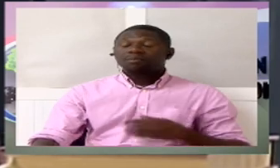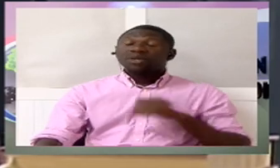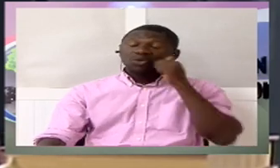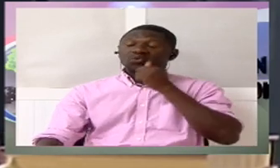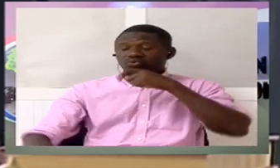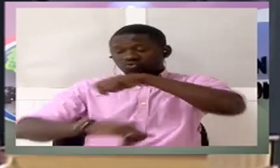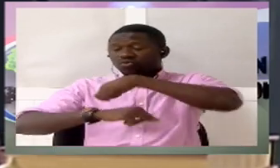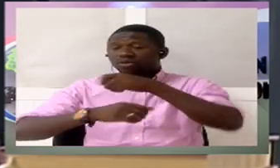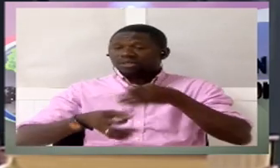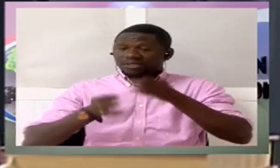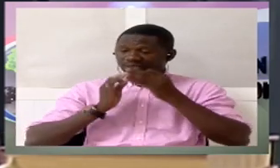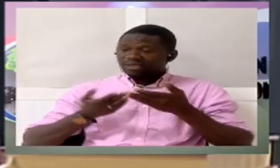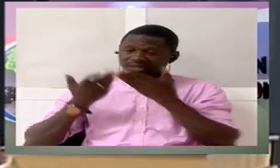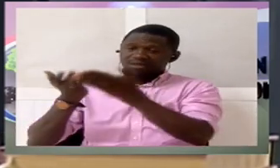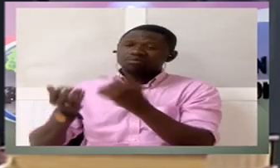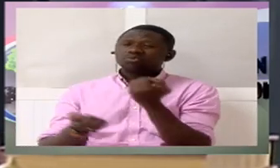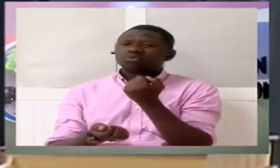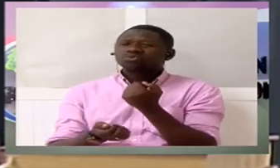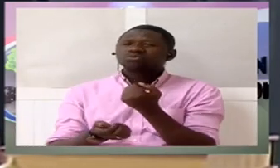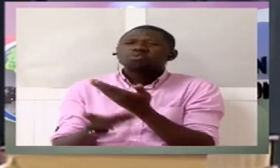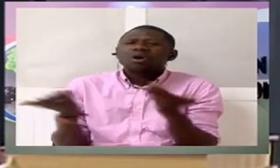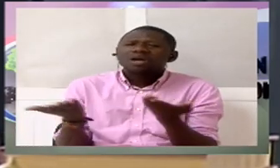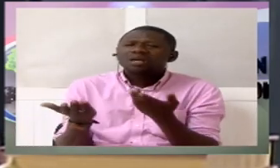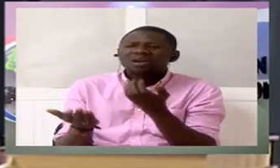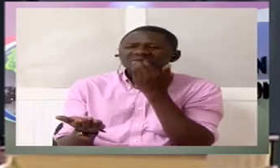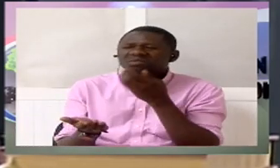cook and take it because the food that they had in prison,